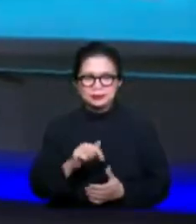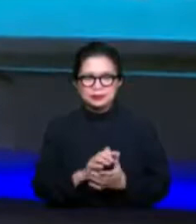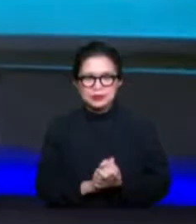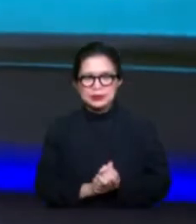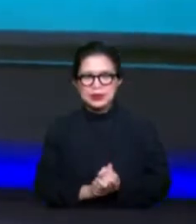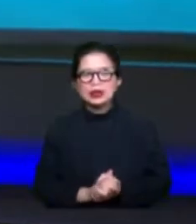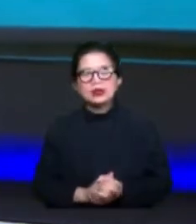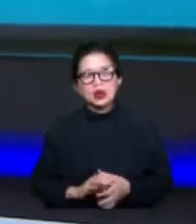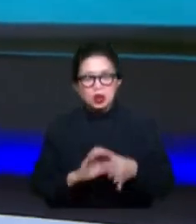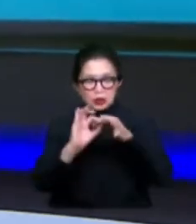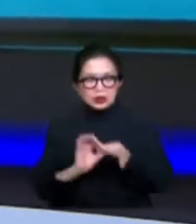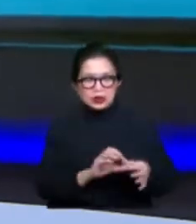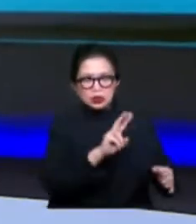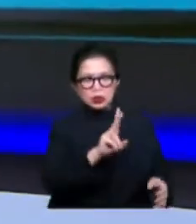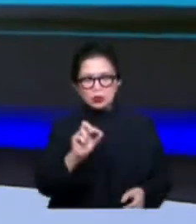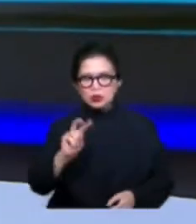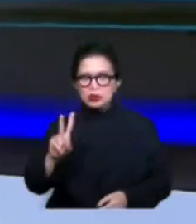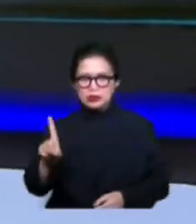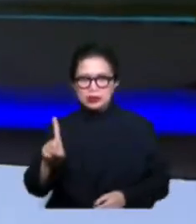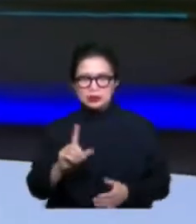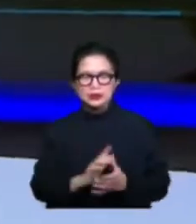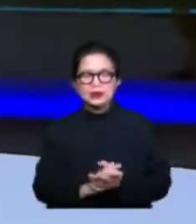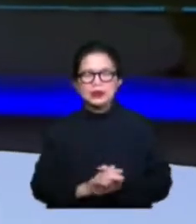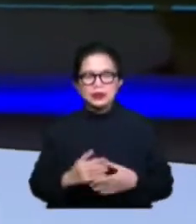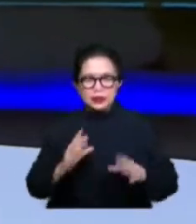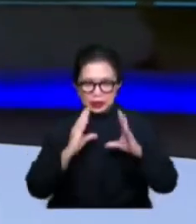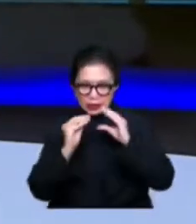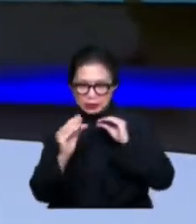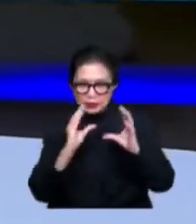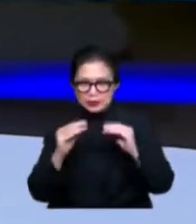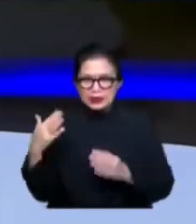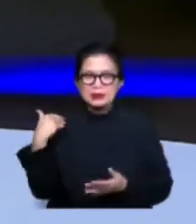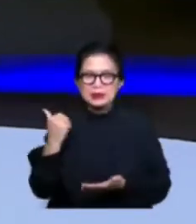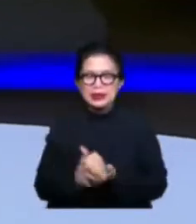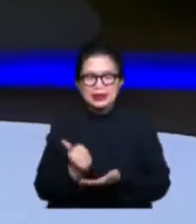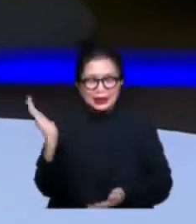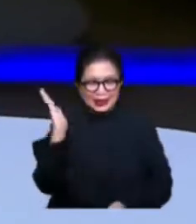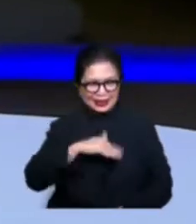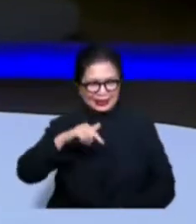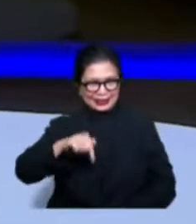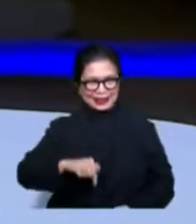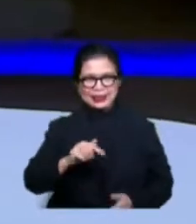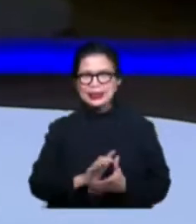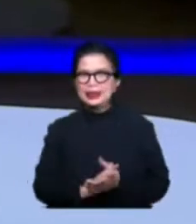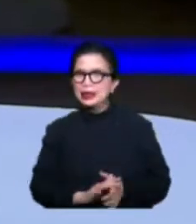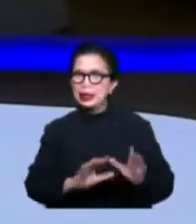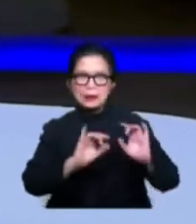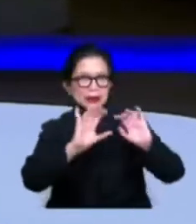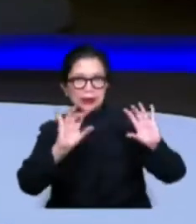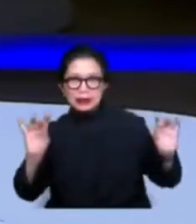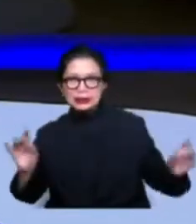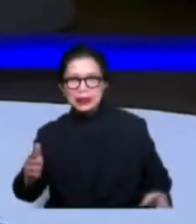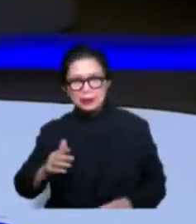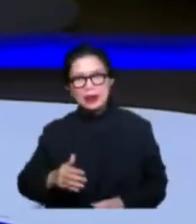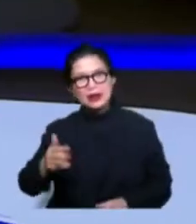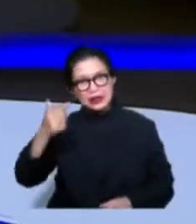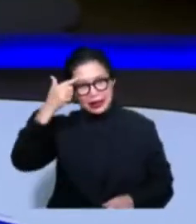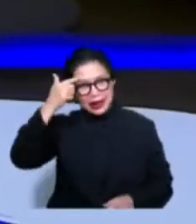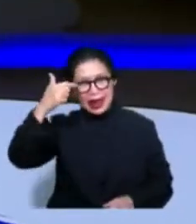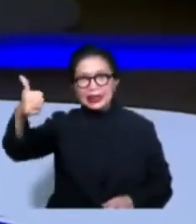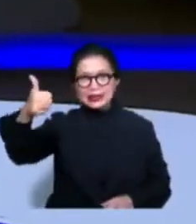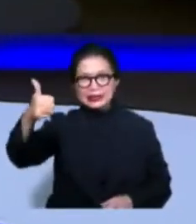several esteemed national and international experts from various fields. And afterwards, there also will be an international plenary